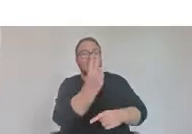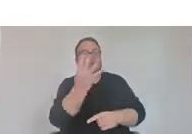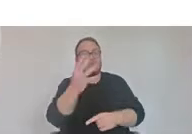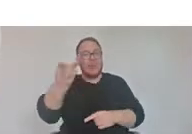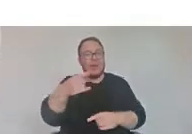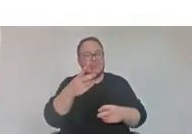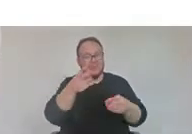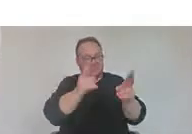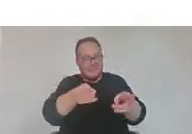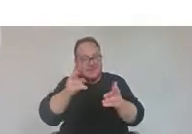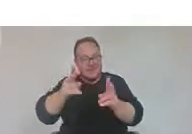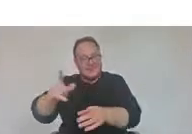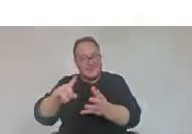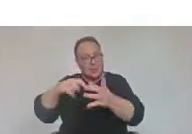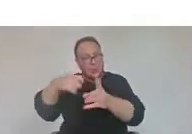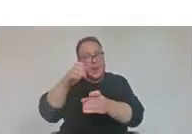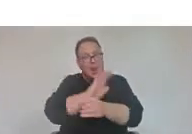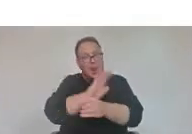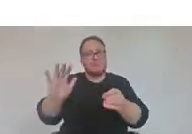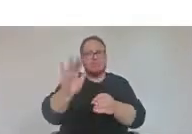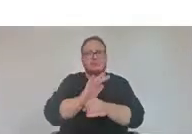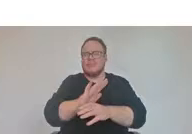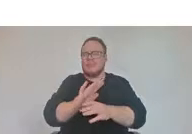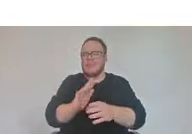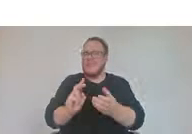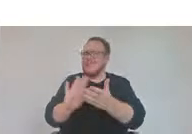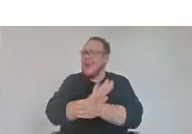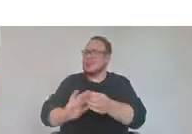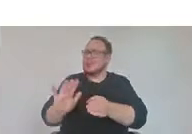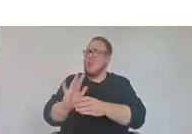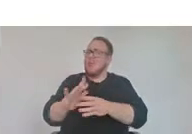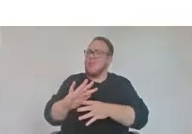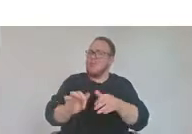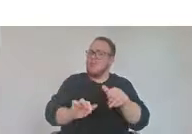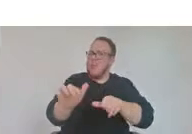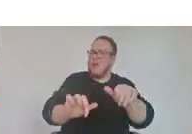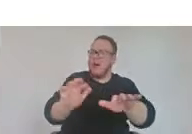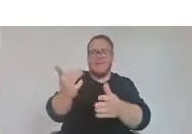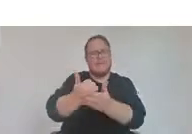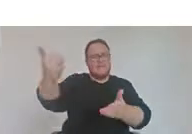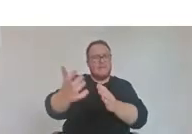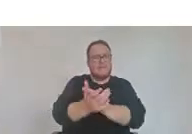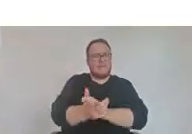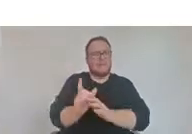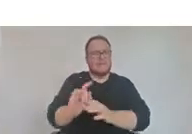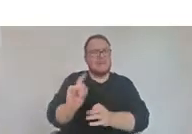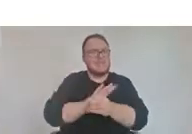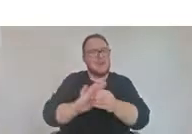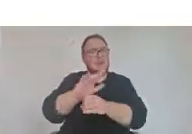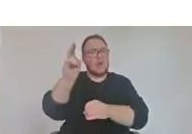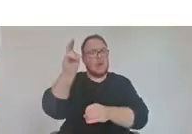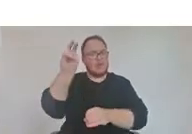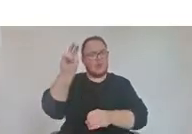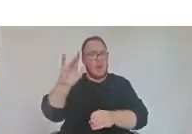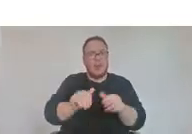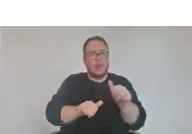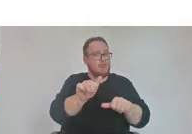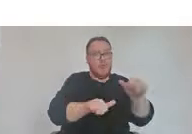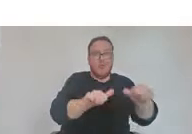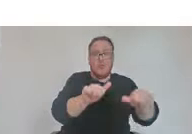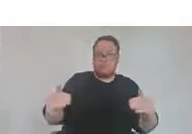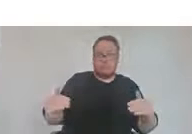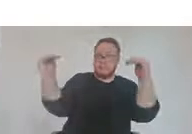programme has been a tremendous success, and the Staffordshire and Stoke-on-Trent programme has equally been a